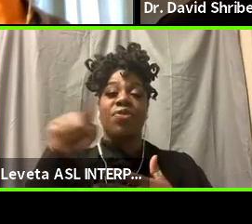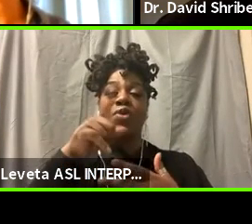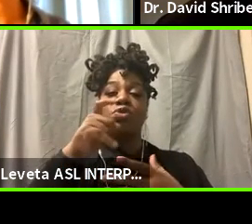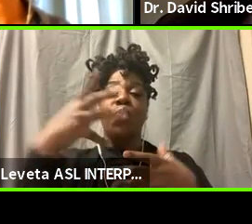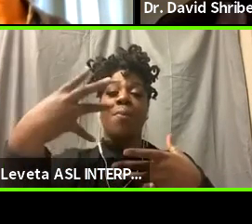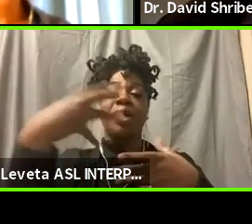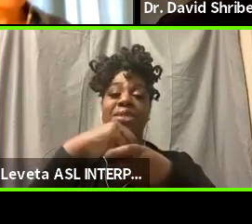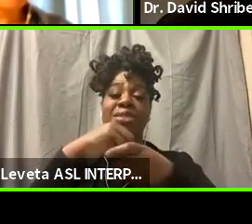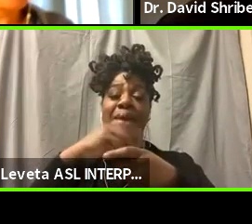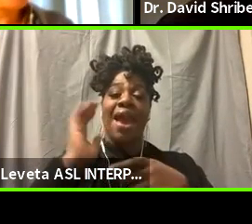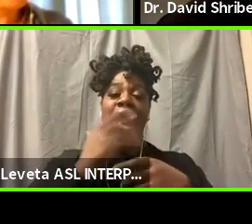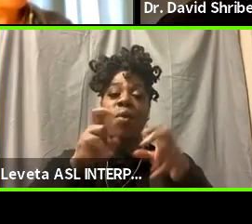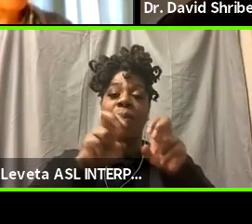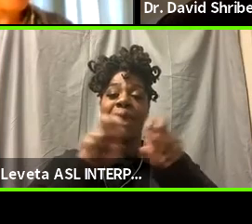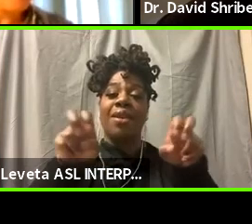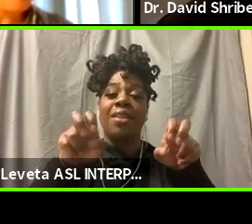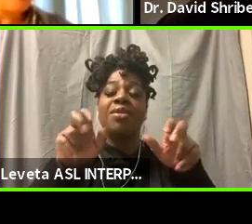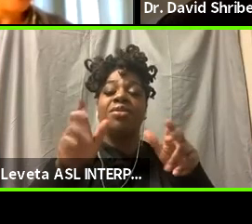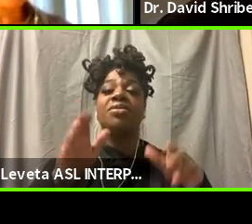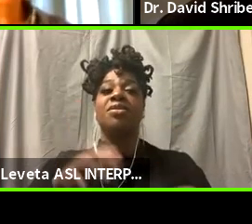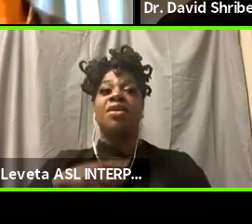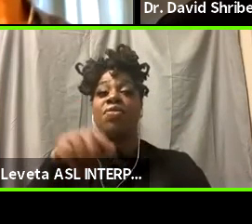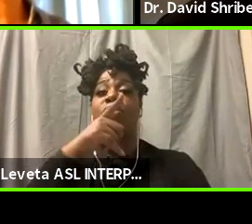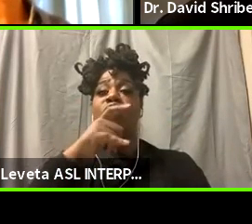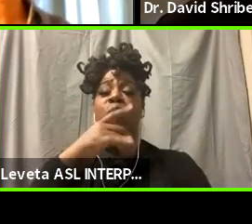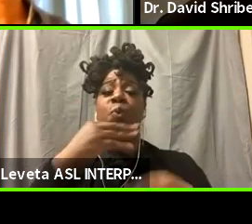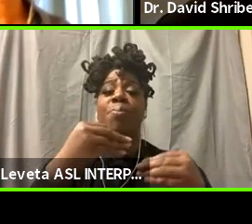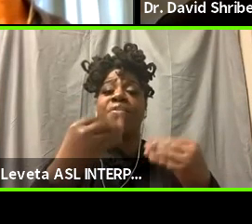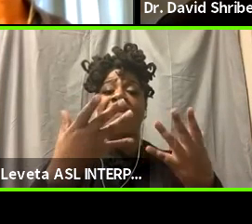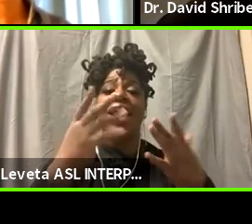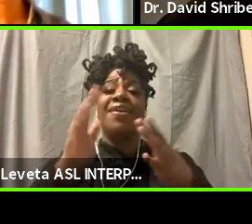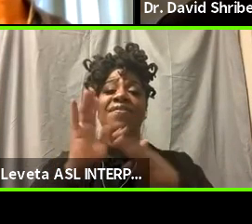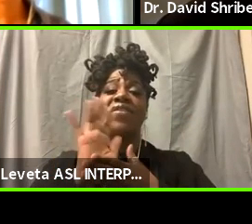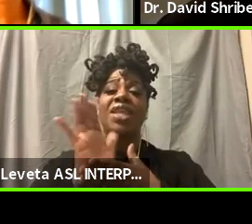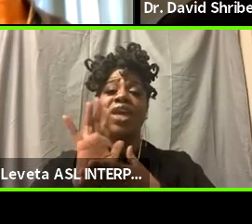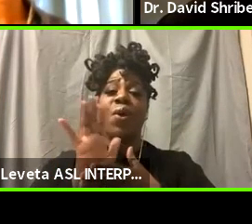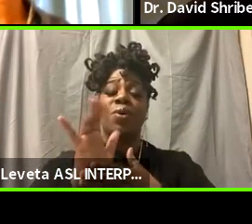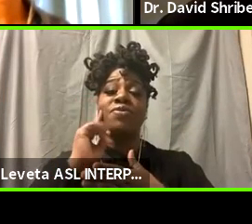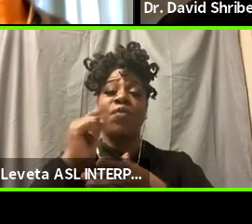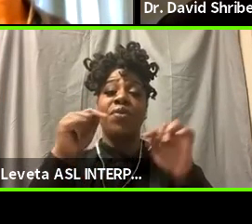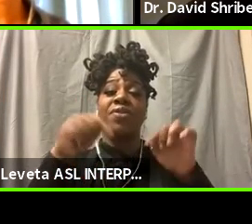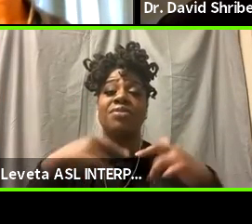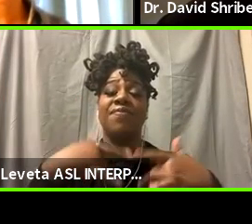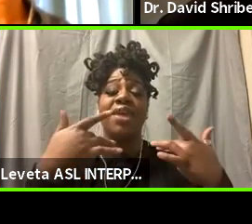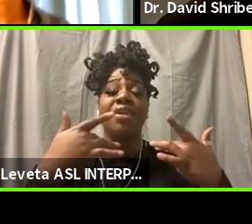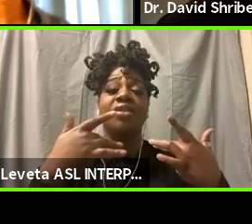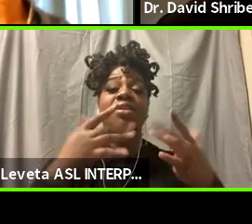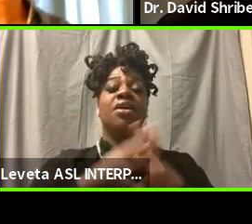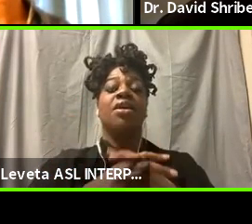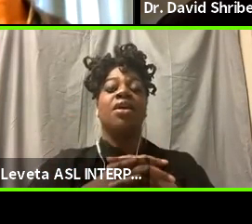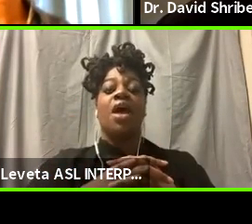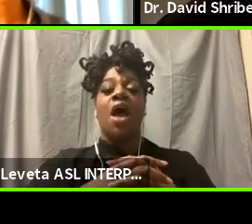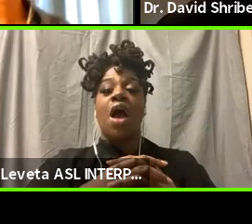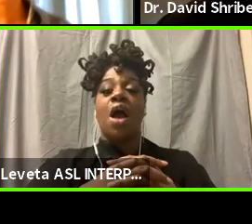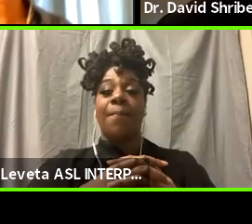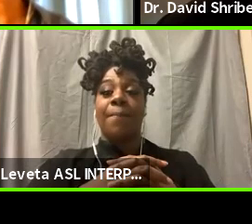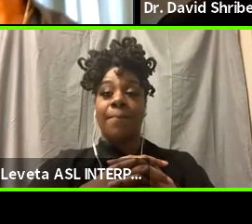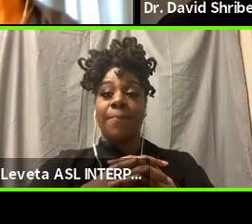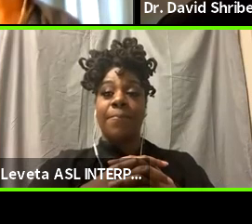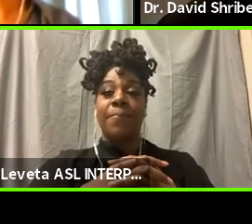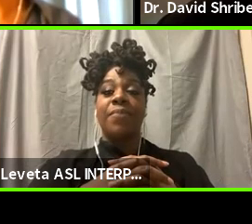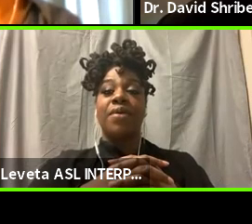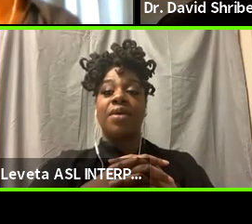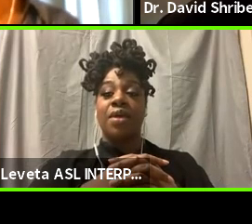in providing videos for our event, for our two